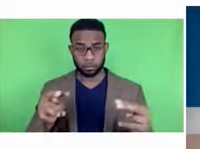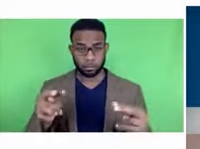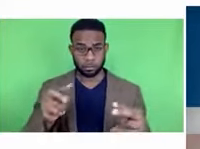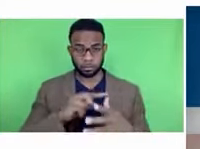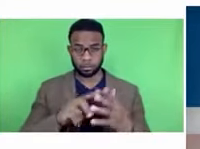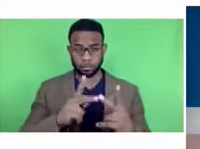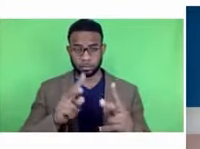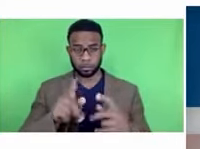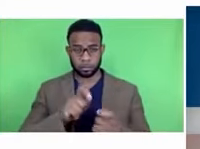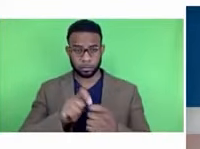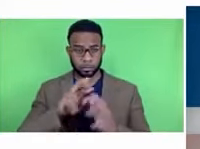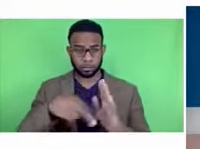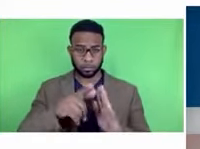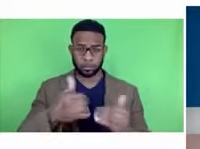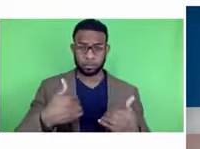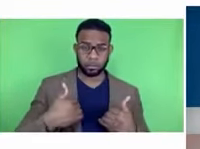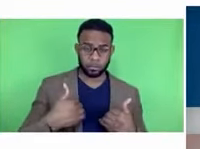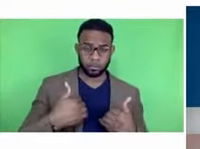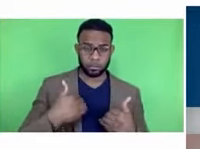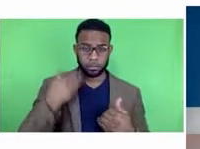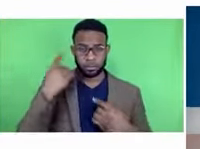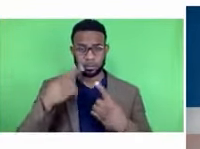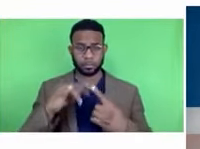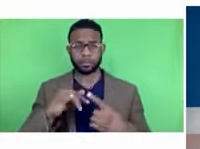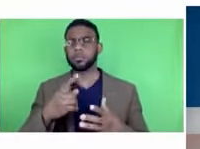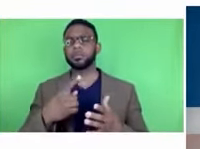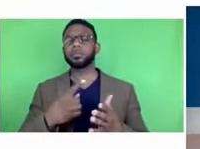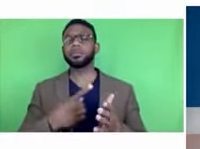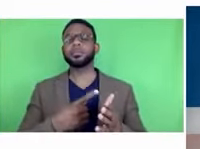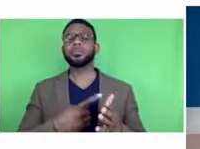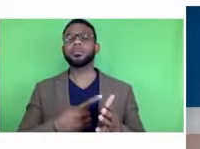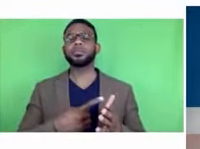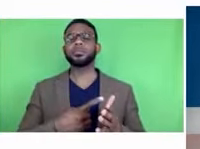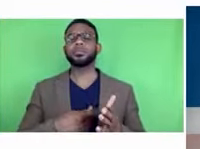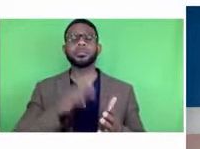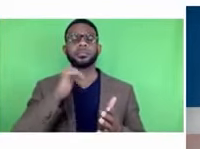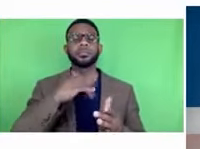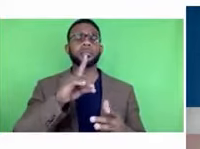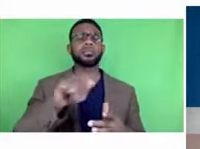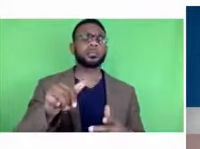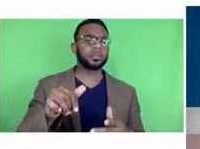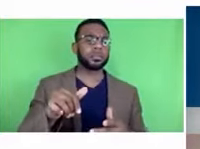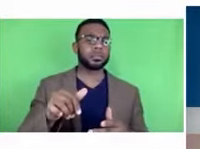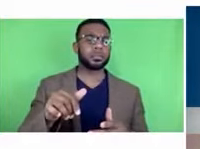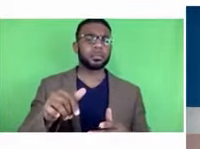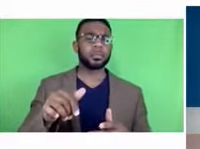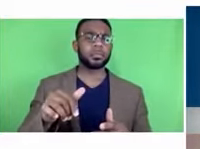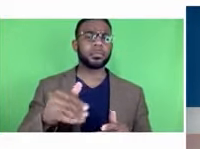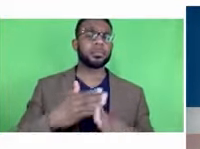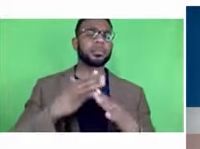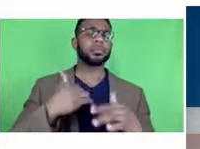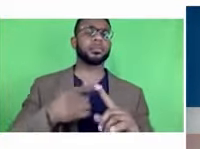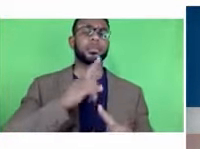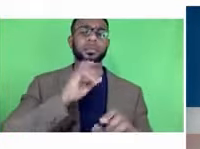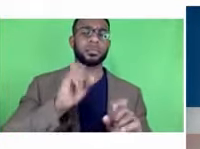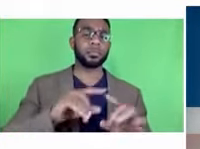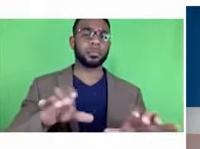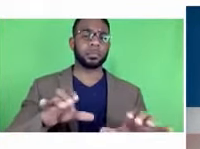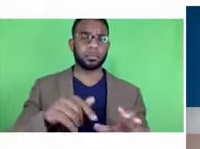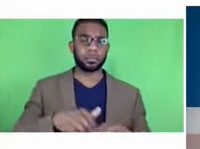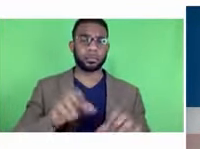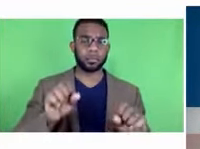specific roles that they would have and think like, what would my disability prevent me from being able to do in this